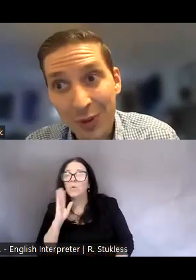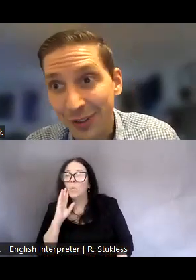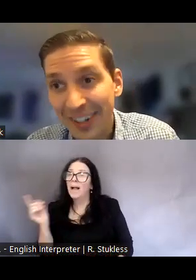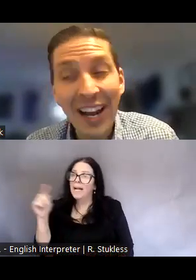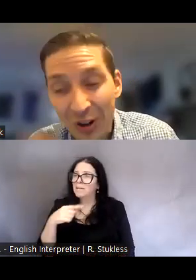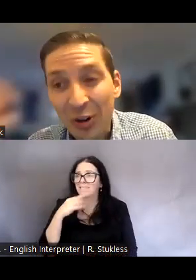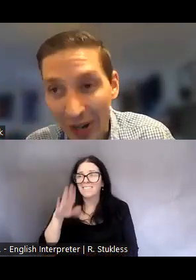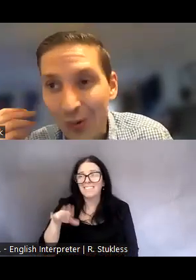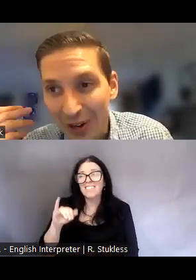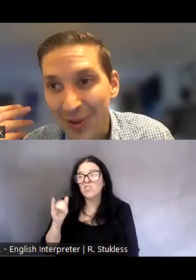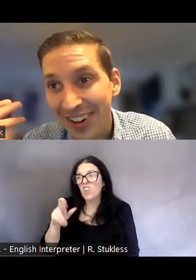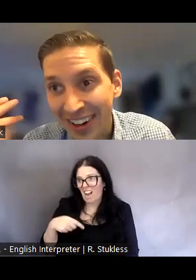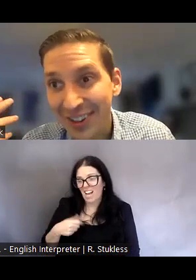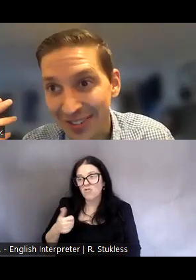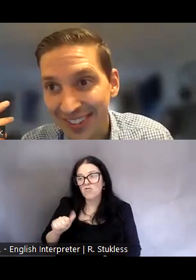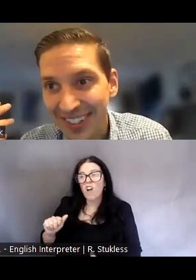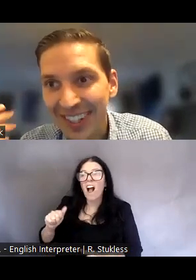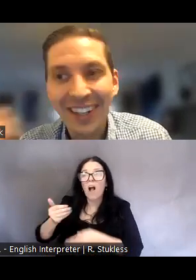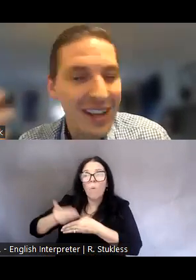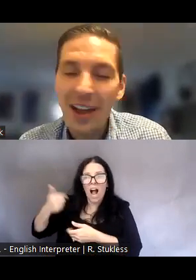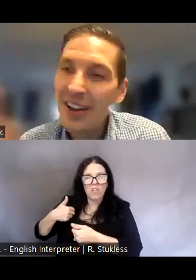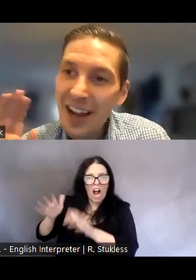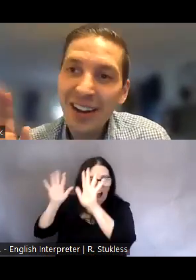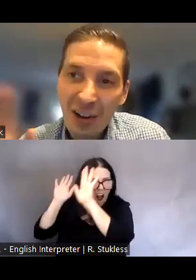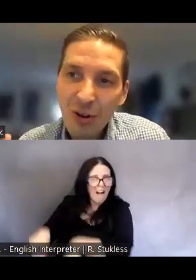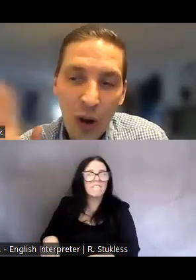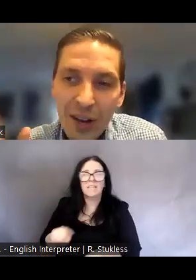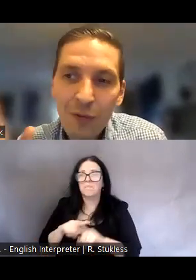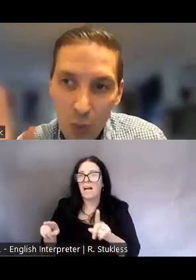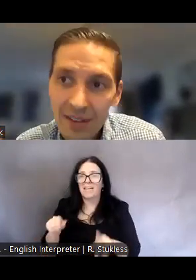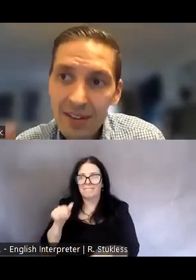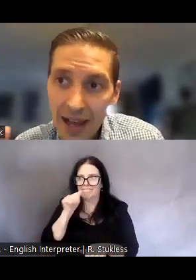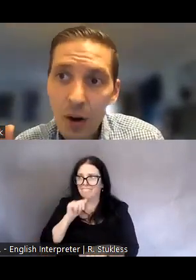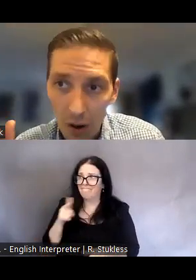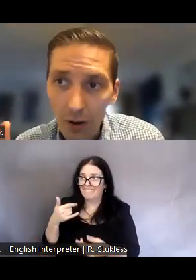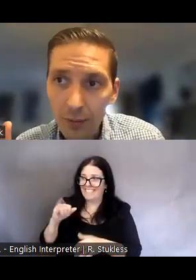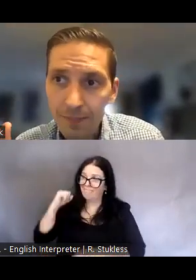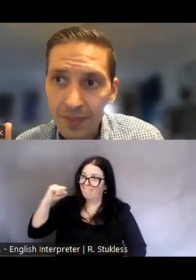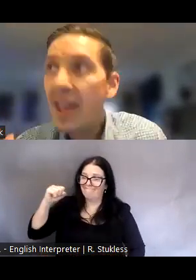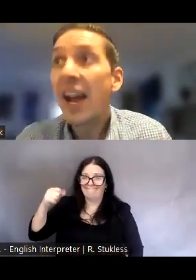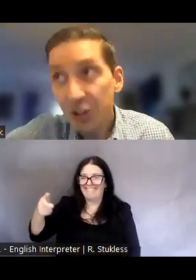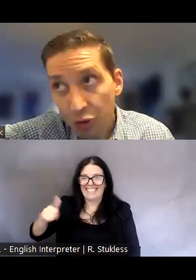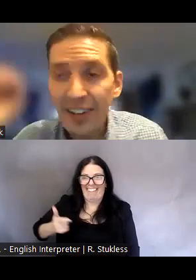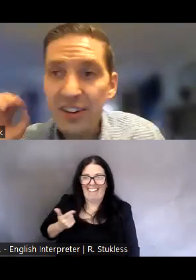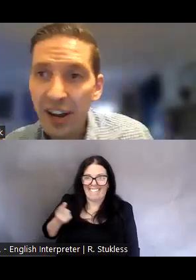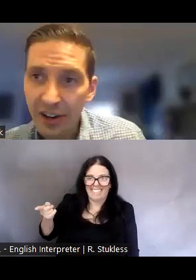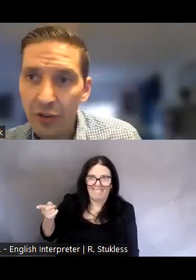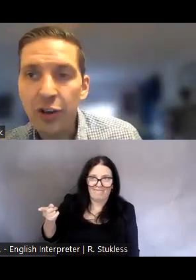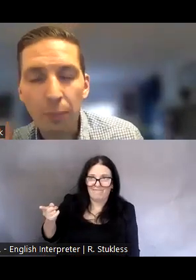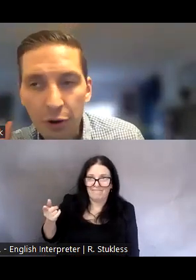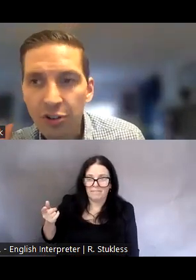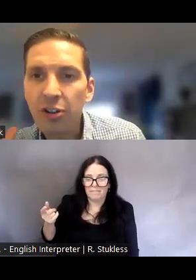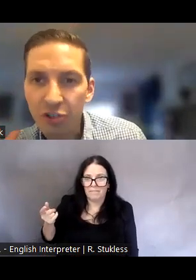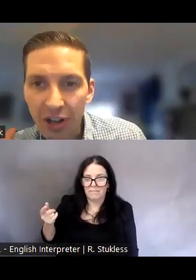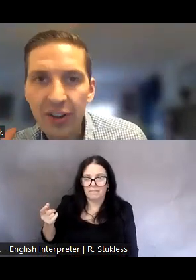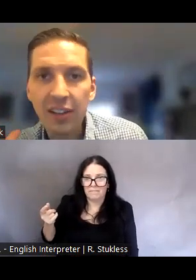wall ain't moving. I don't know why you wanted me to knock it over. Now, Andrea, what if you went to that wall and you tried to knock it over?